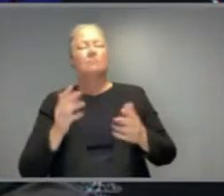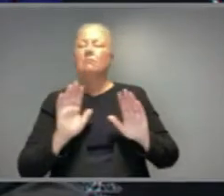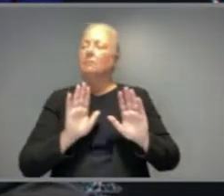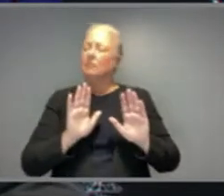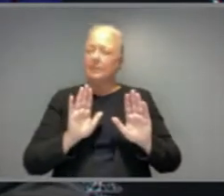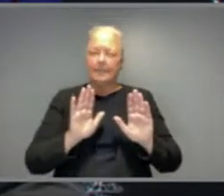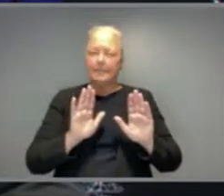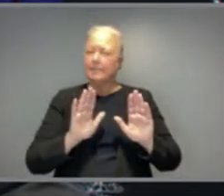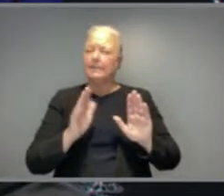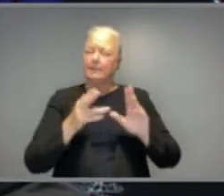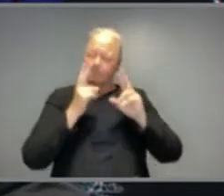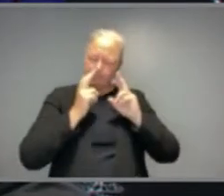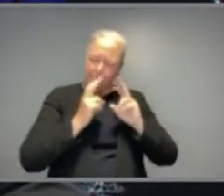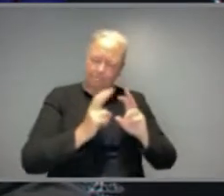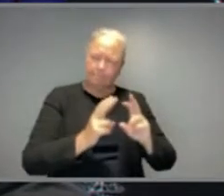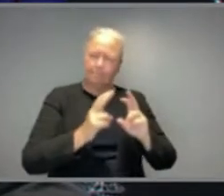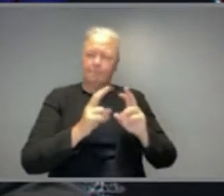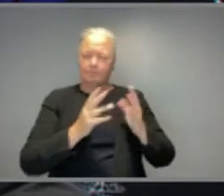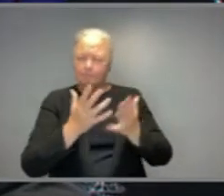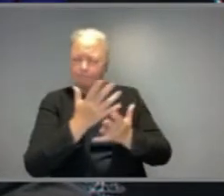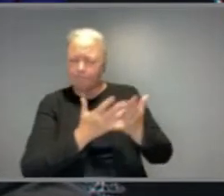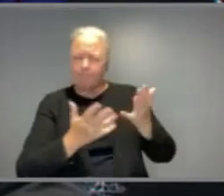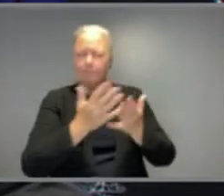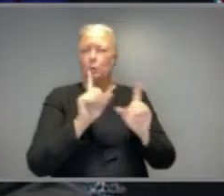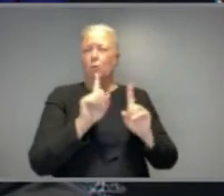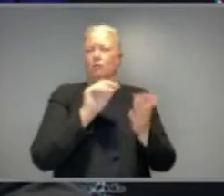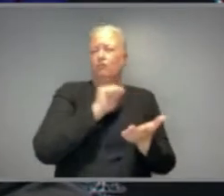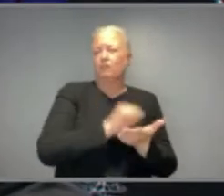properly. In so many other countries,